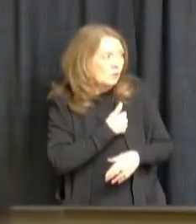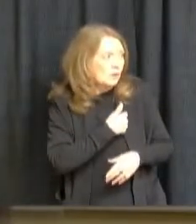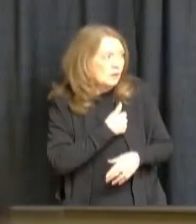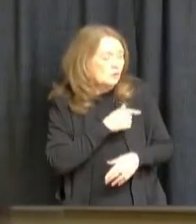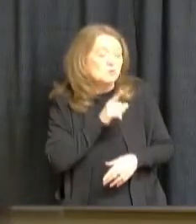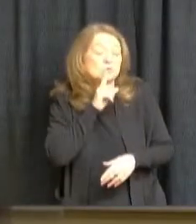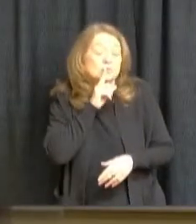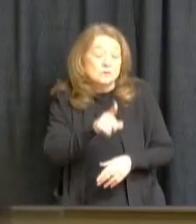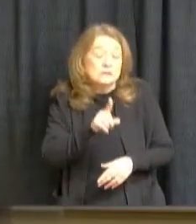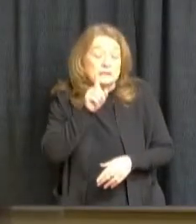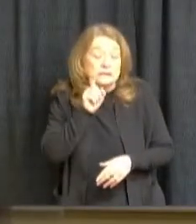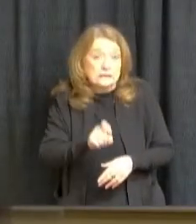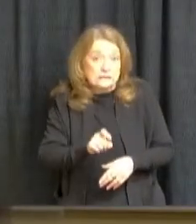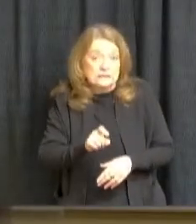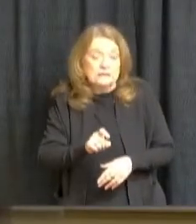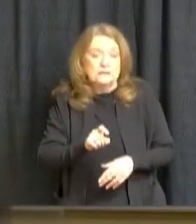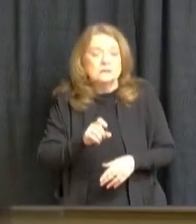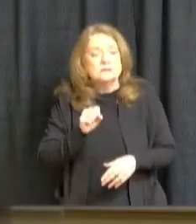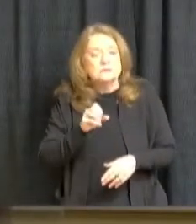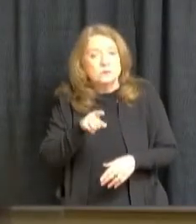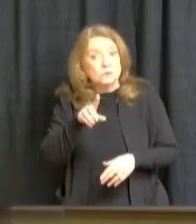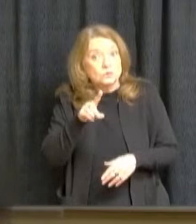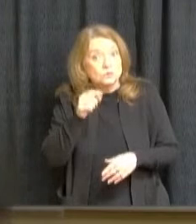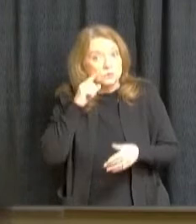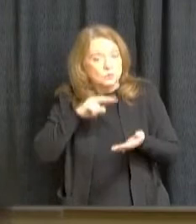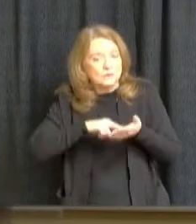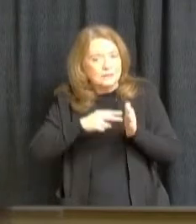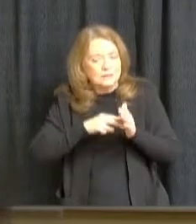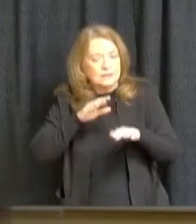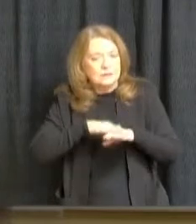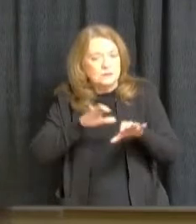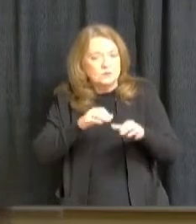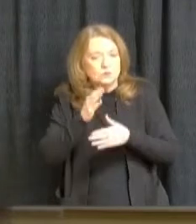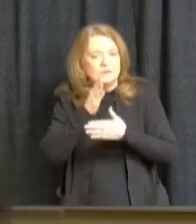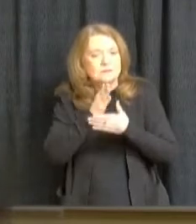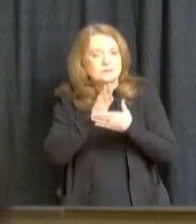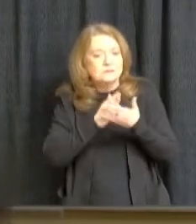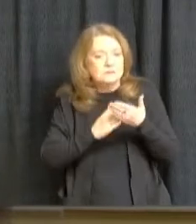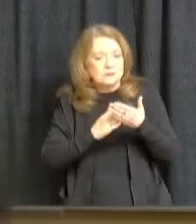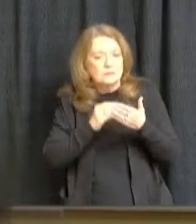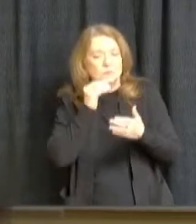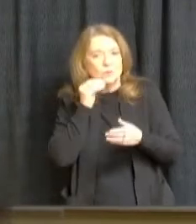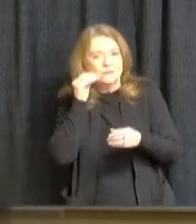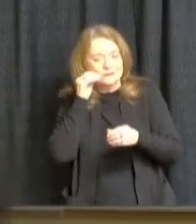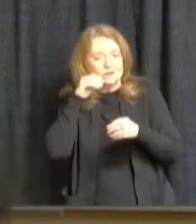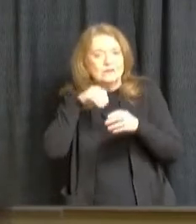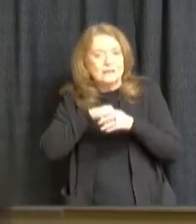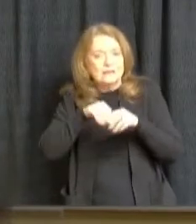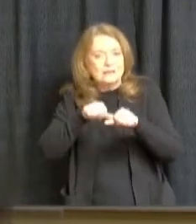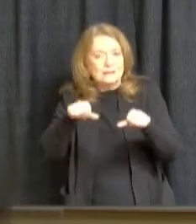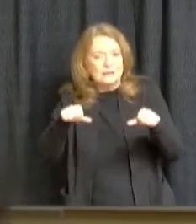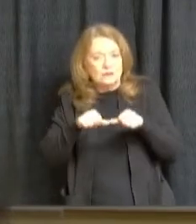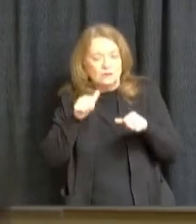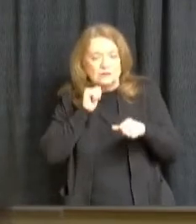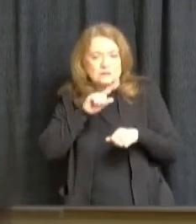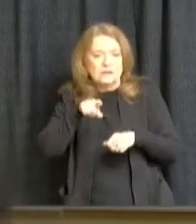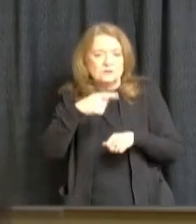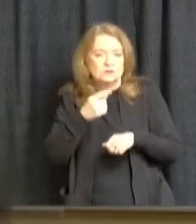sorely need in town. Mm-hmm. So you do intend on doing somewhat residential in the area, not just